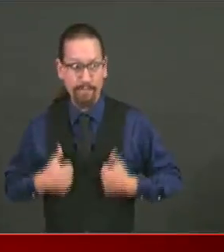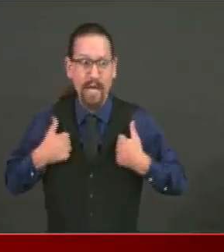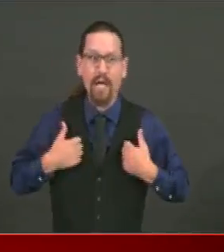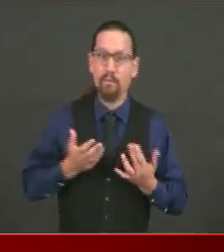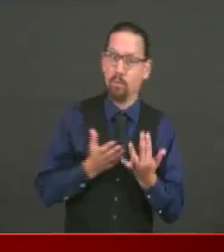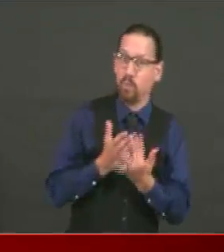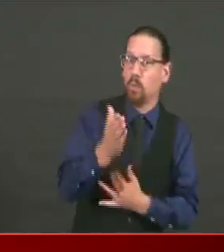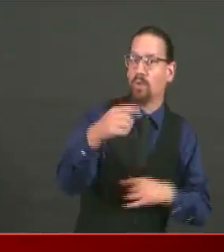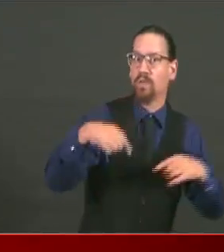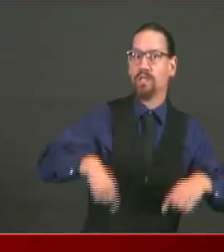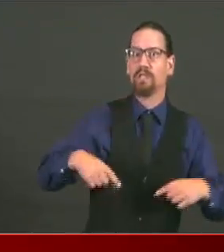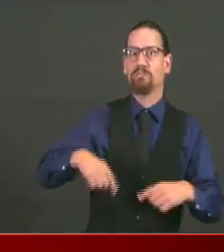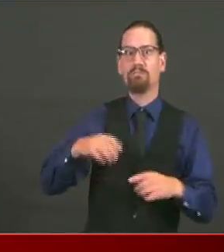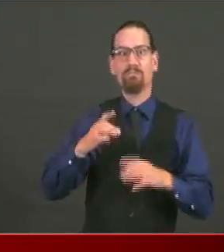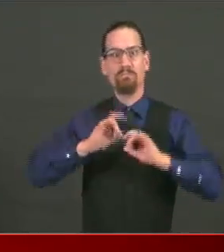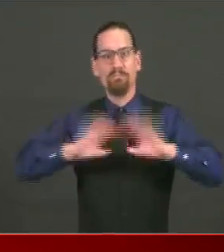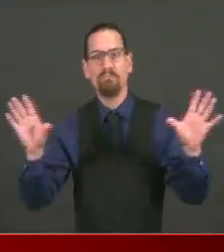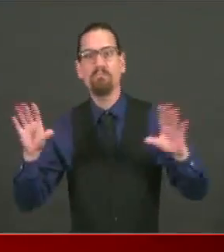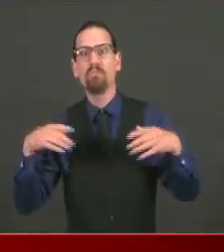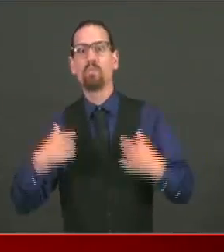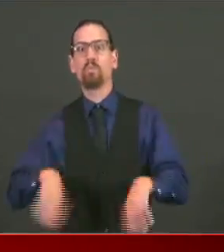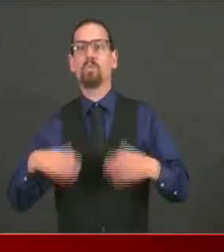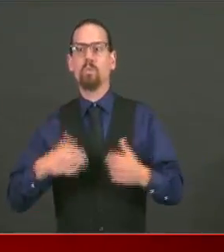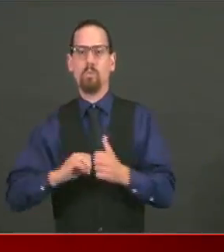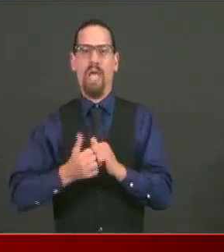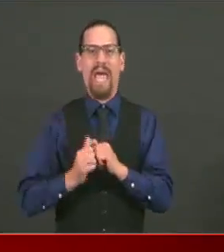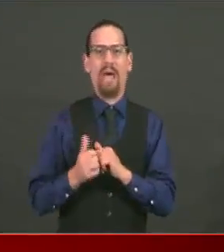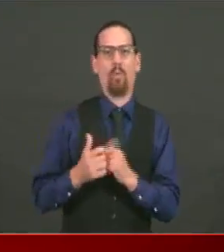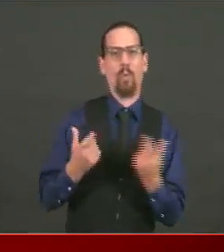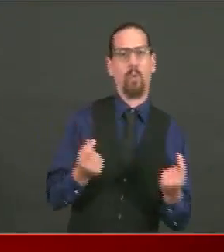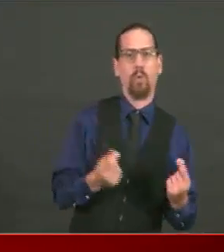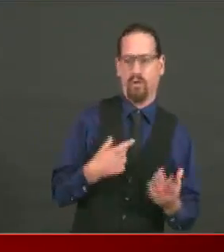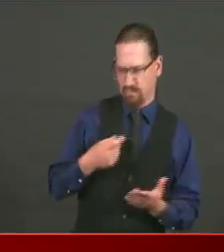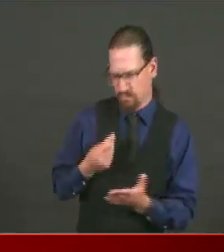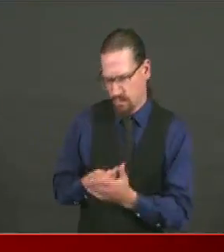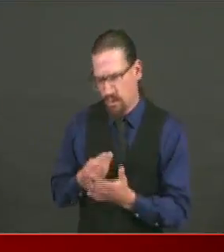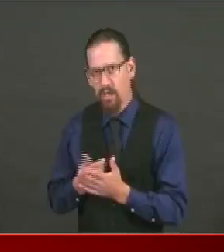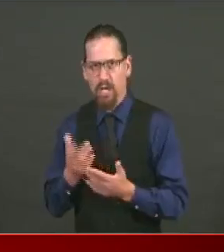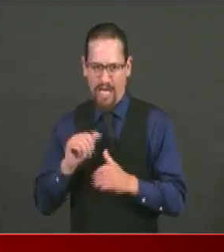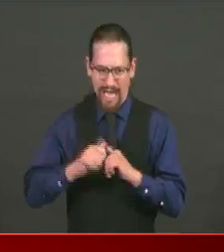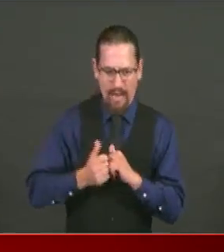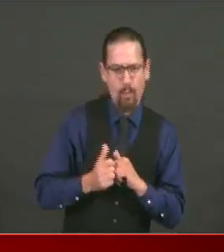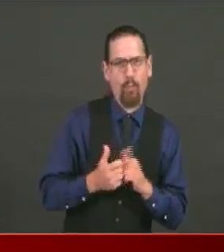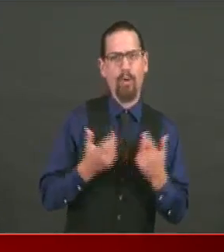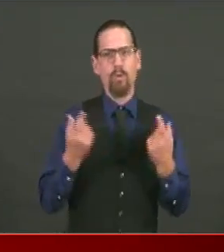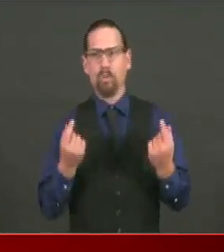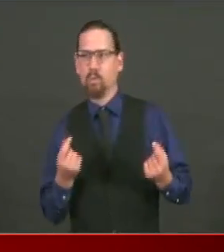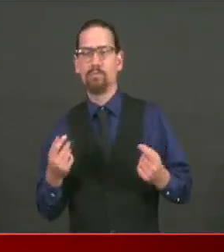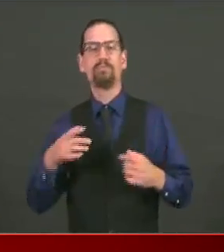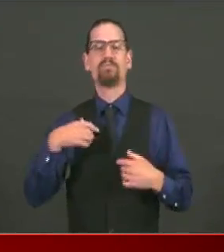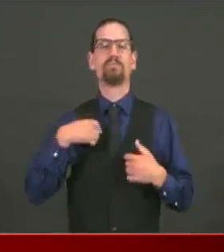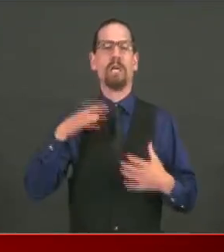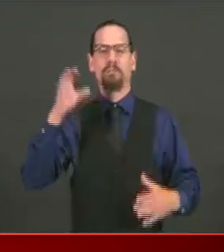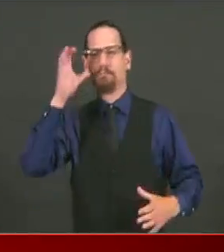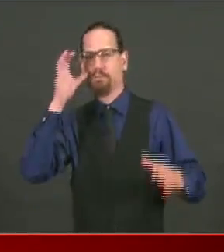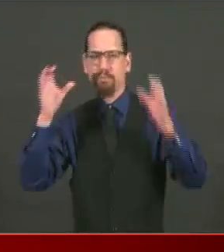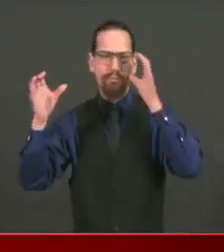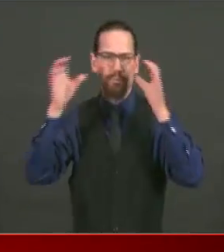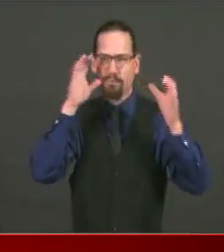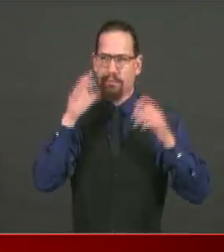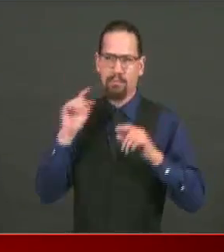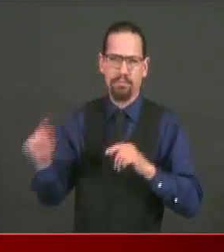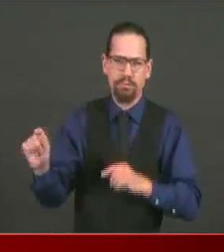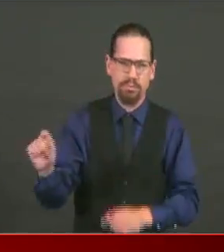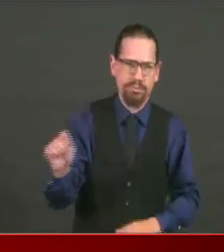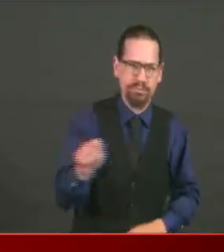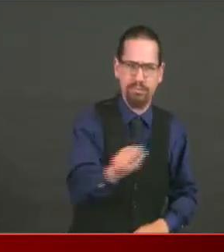this? And I want you to know that we hear you and we're going to do everything we can to do to get you back to work if